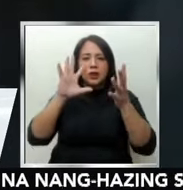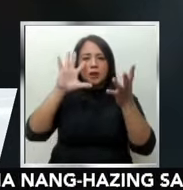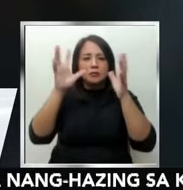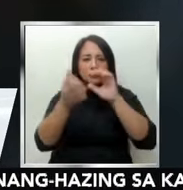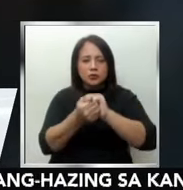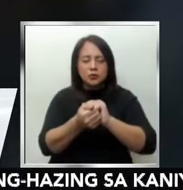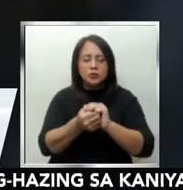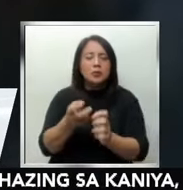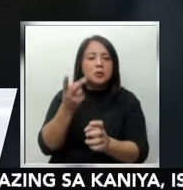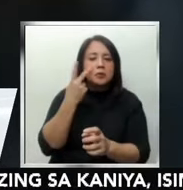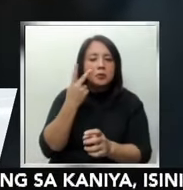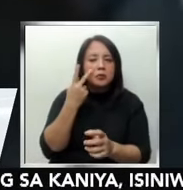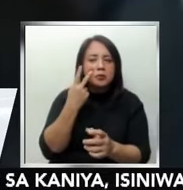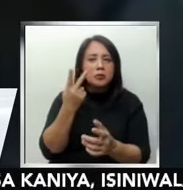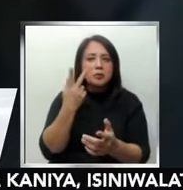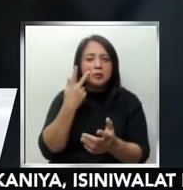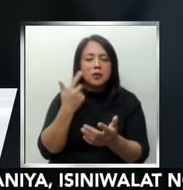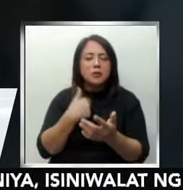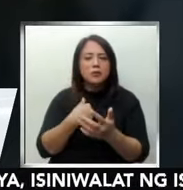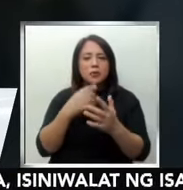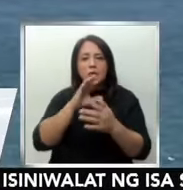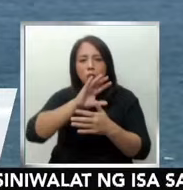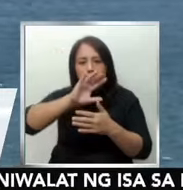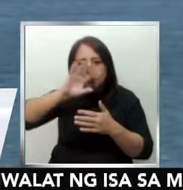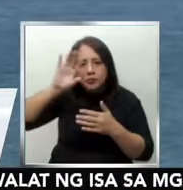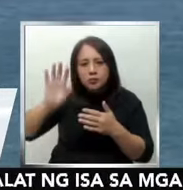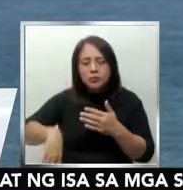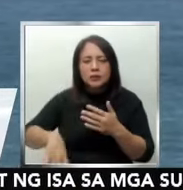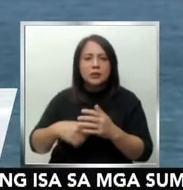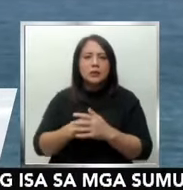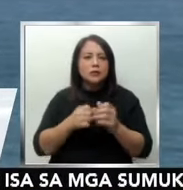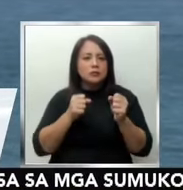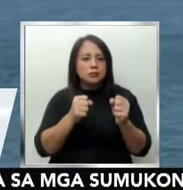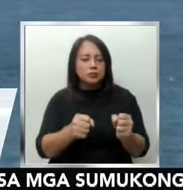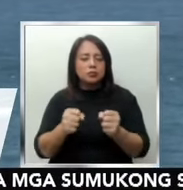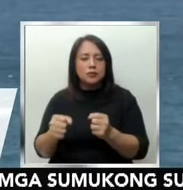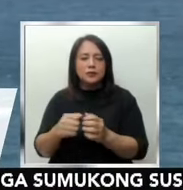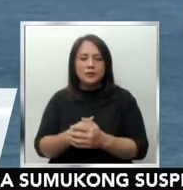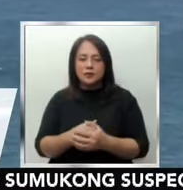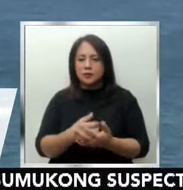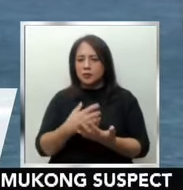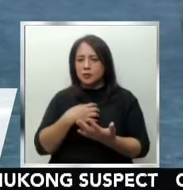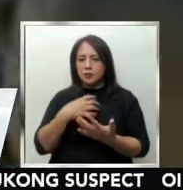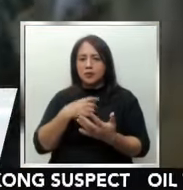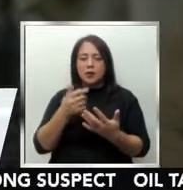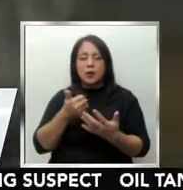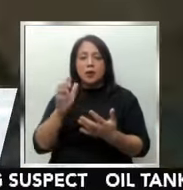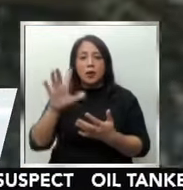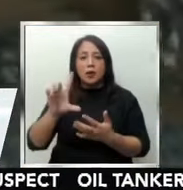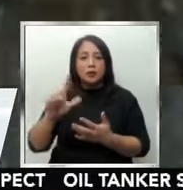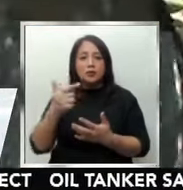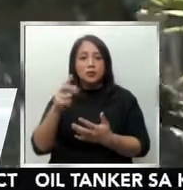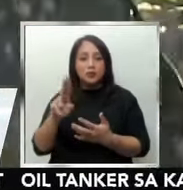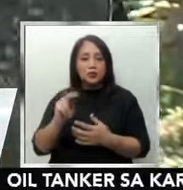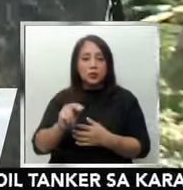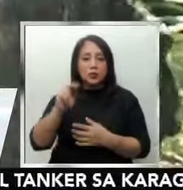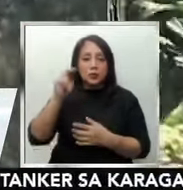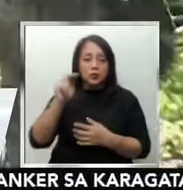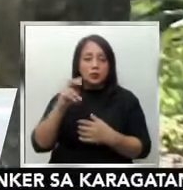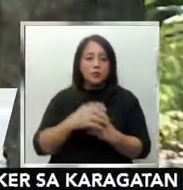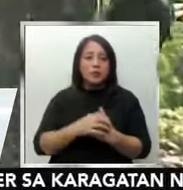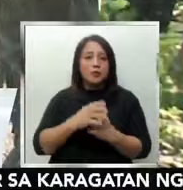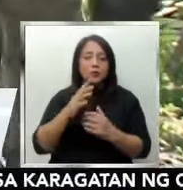Uh comprehensive and strategic umalma rin daw kasi ang mga lokal na pamahalaan sa Norte rito kabilang si